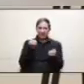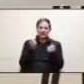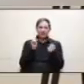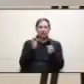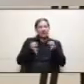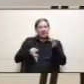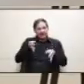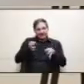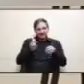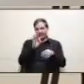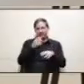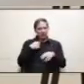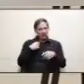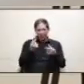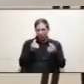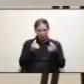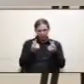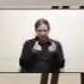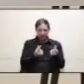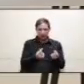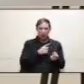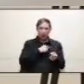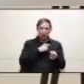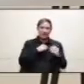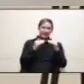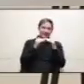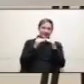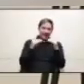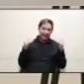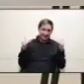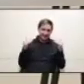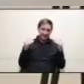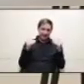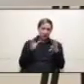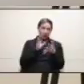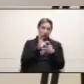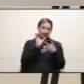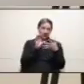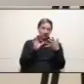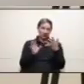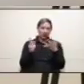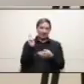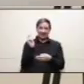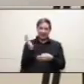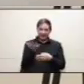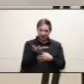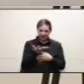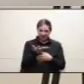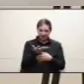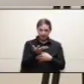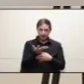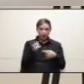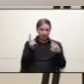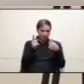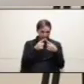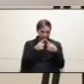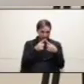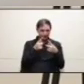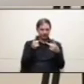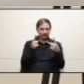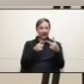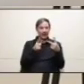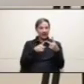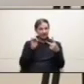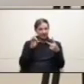matter. One, according to the standard conditions of a tender, and also if you go to, you